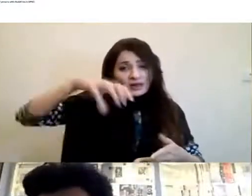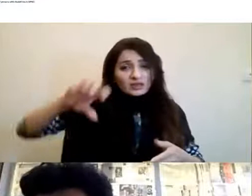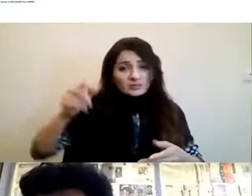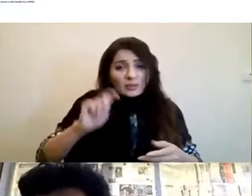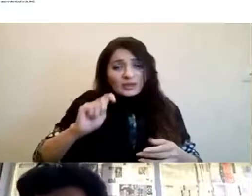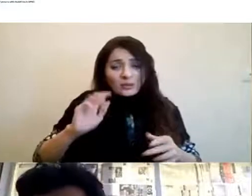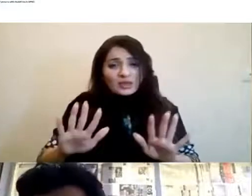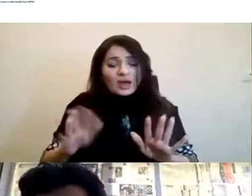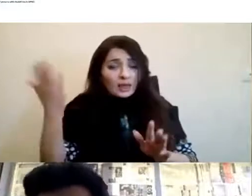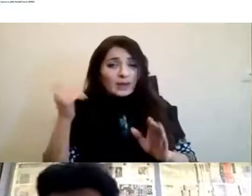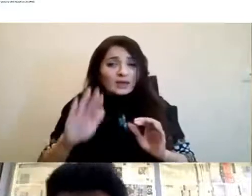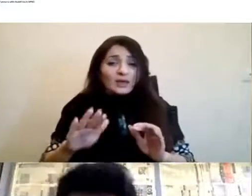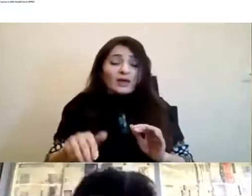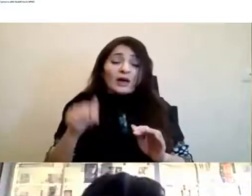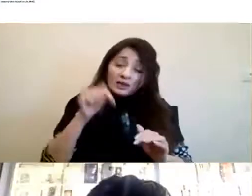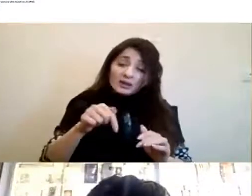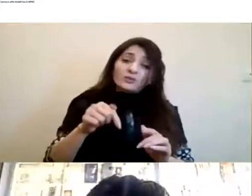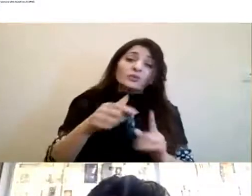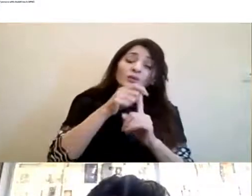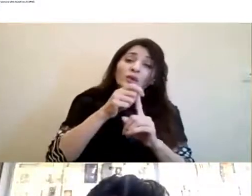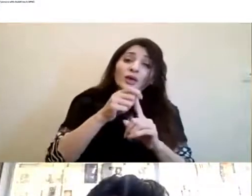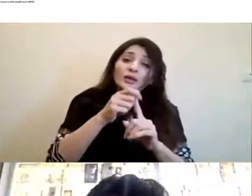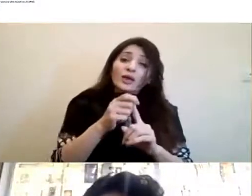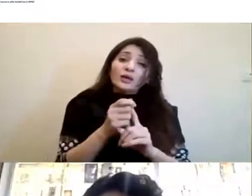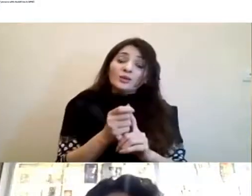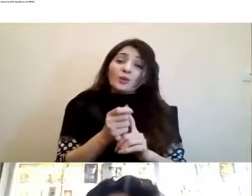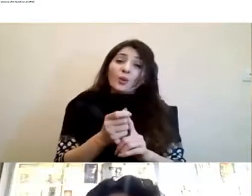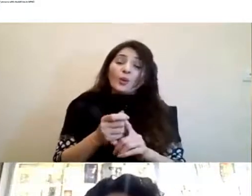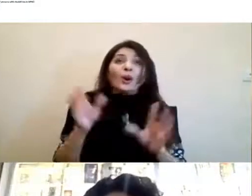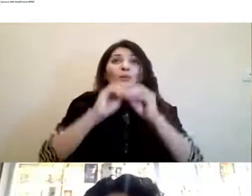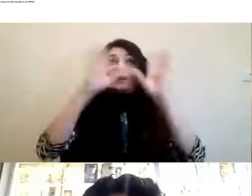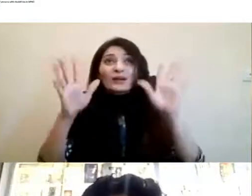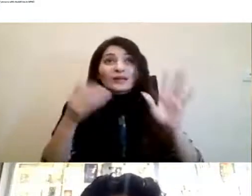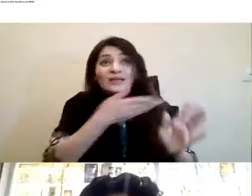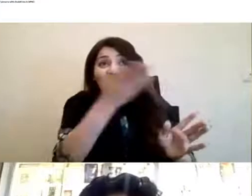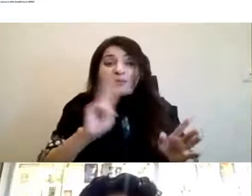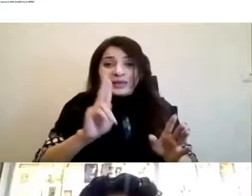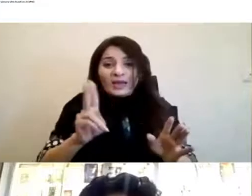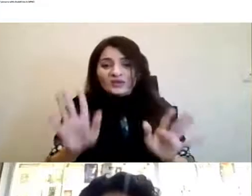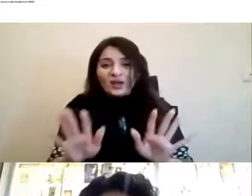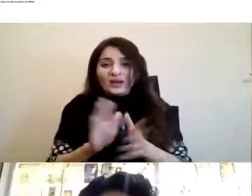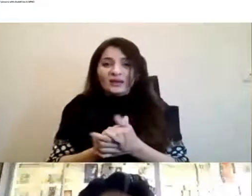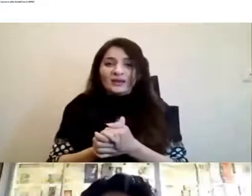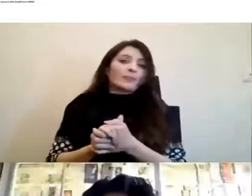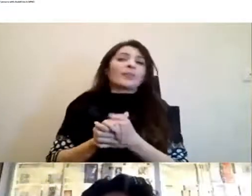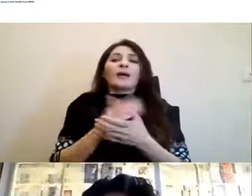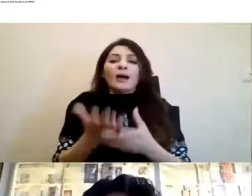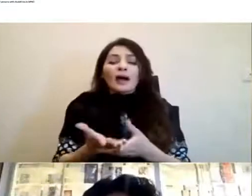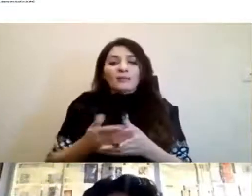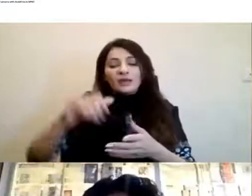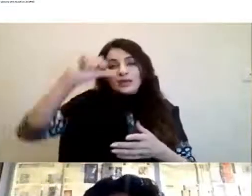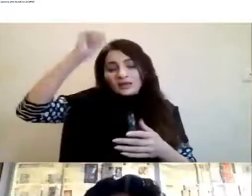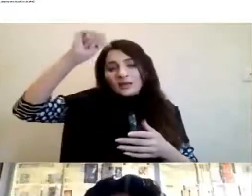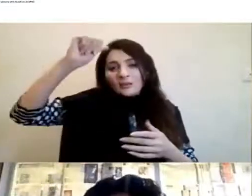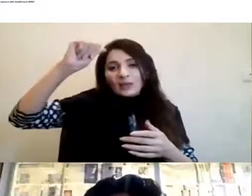recognized. I'd like to give an example of Braille Me in India, which is a refreshable Braille display developed in India. And